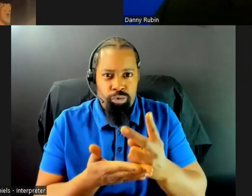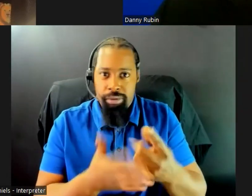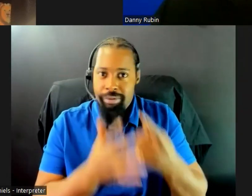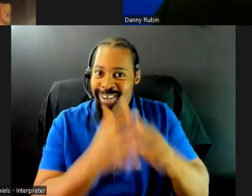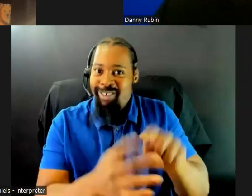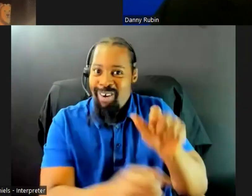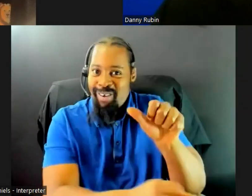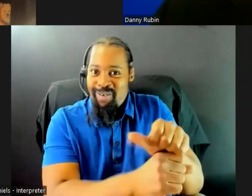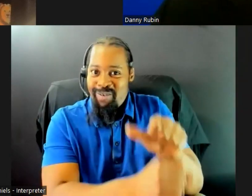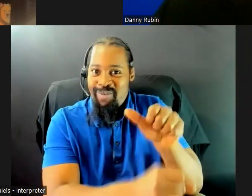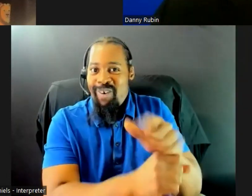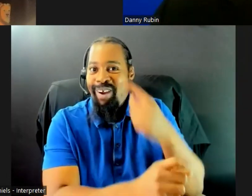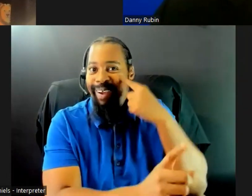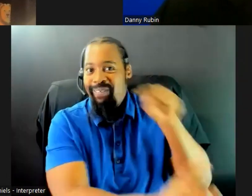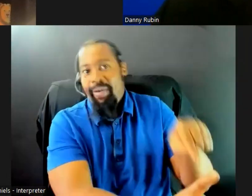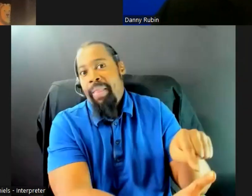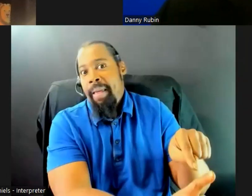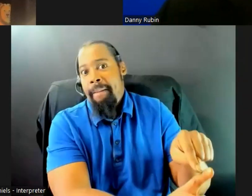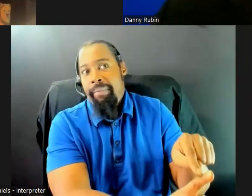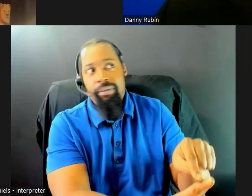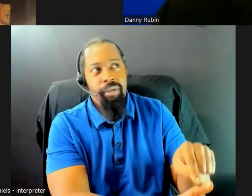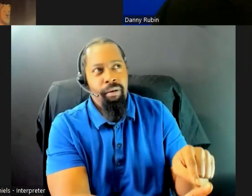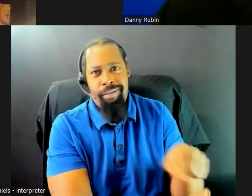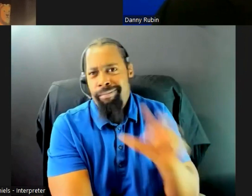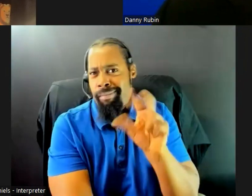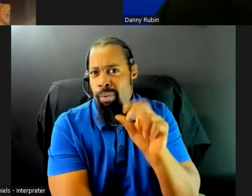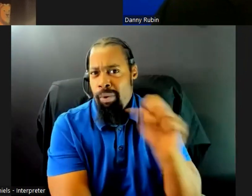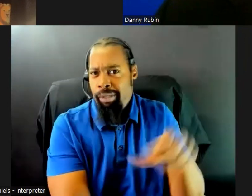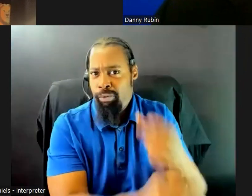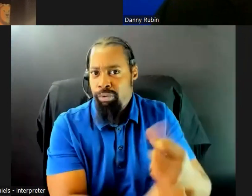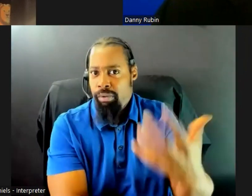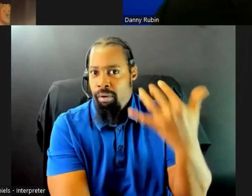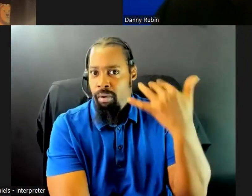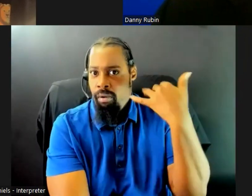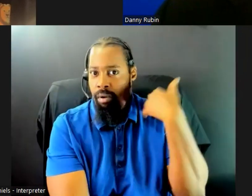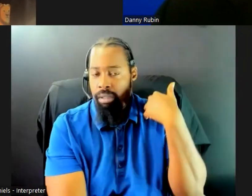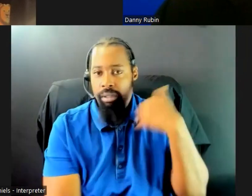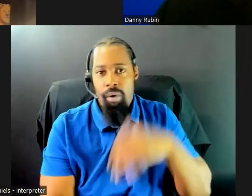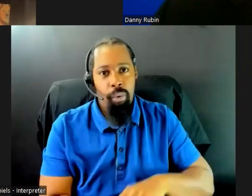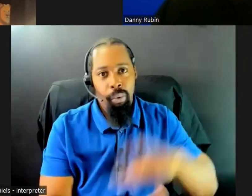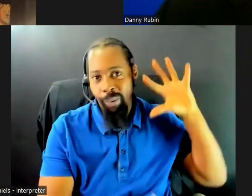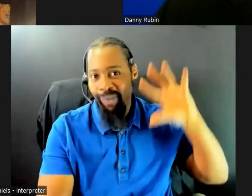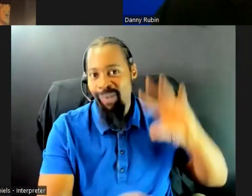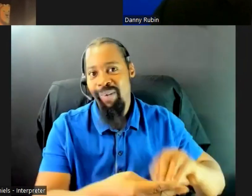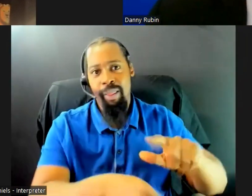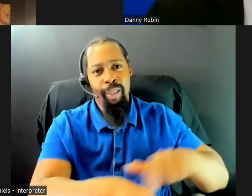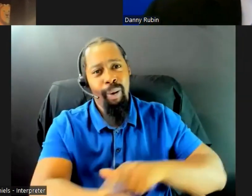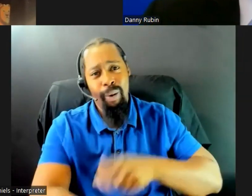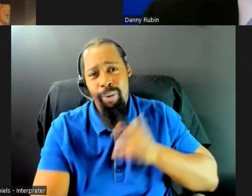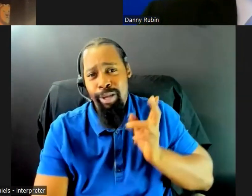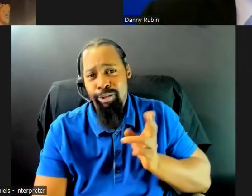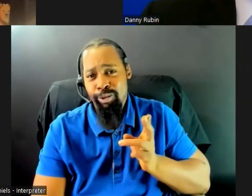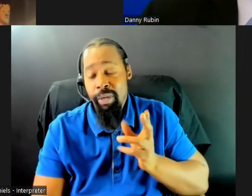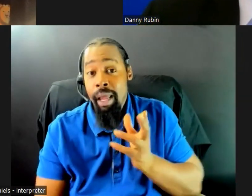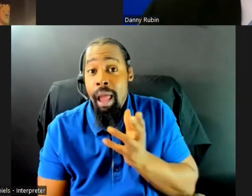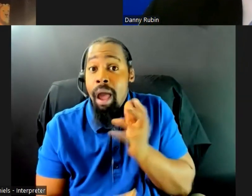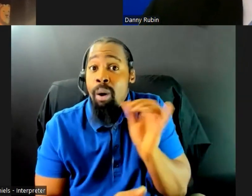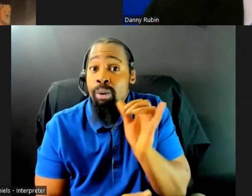have a long history. Wow. And today, Galia's daughter is our CEO, so she's my